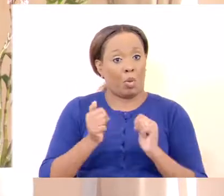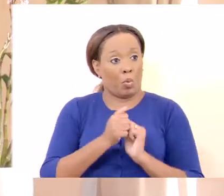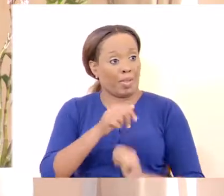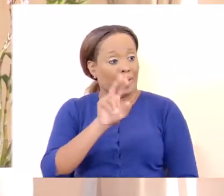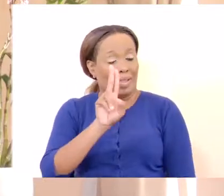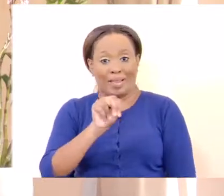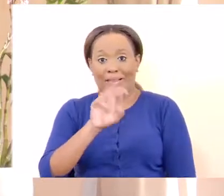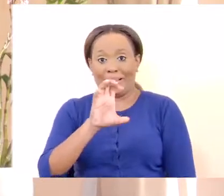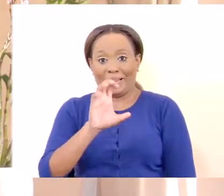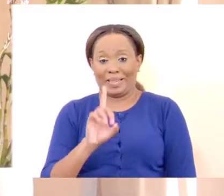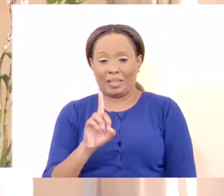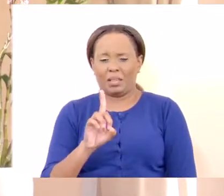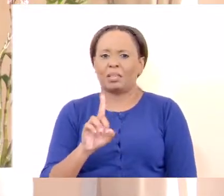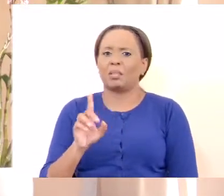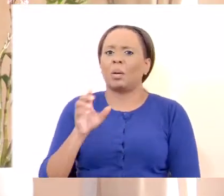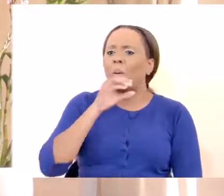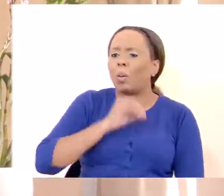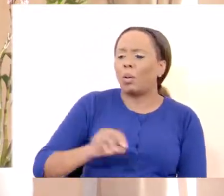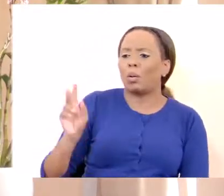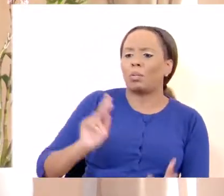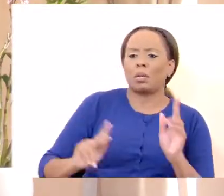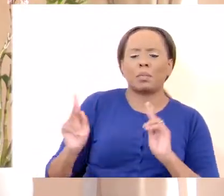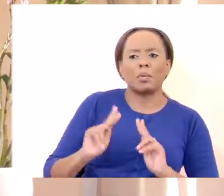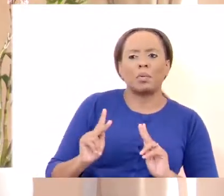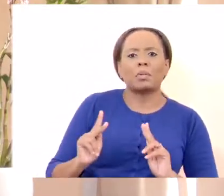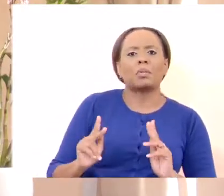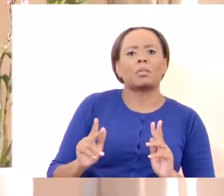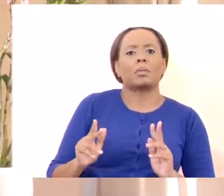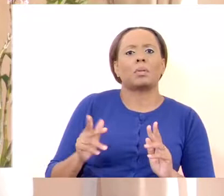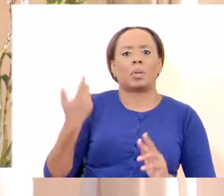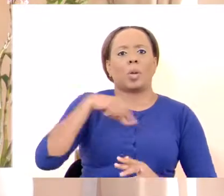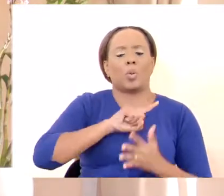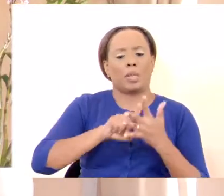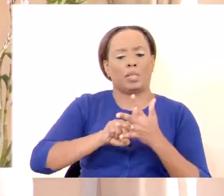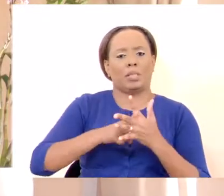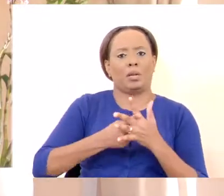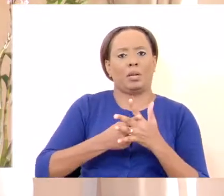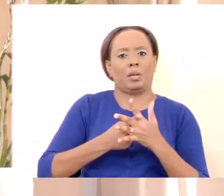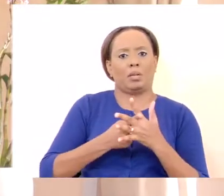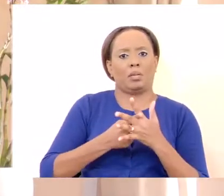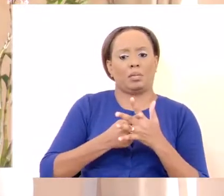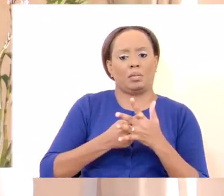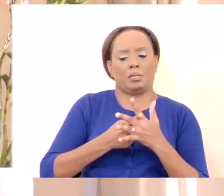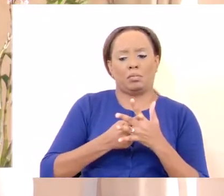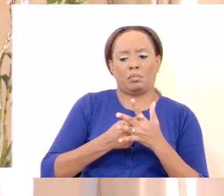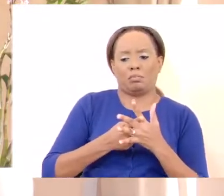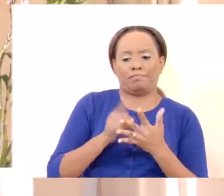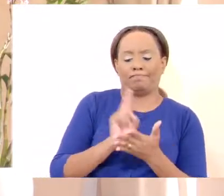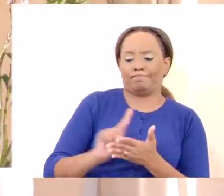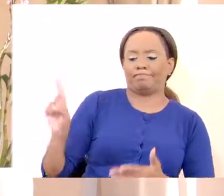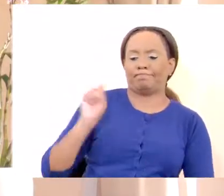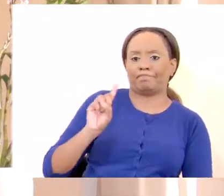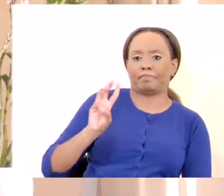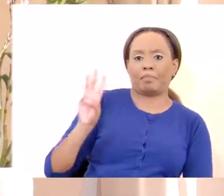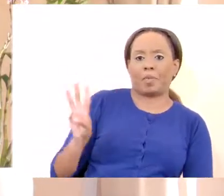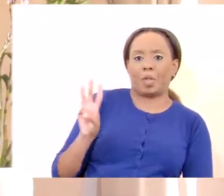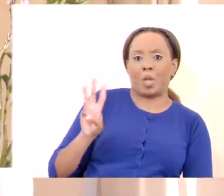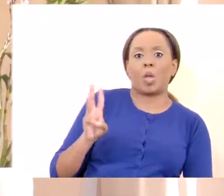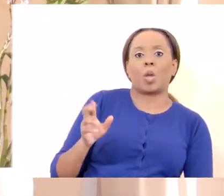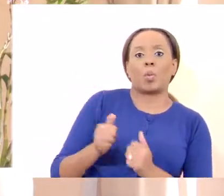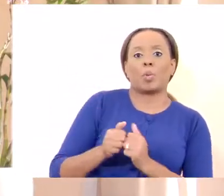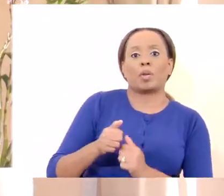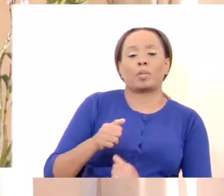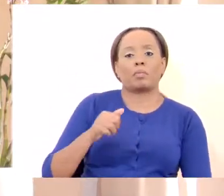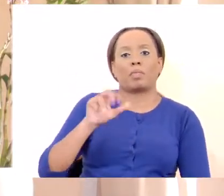seniors. And I'm pleased to report that having started to test our systems last Wednesday with the vaccination of